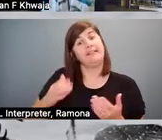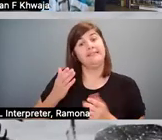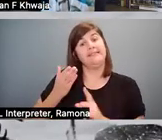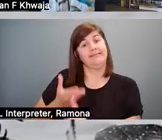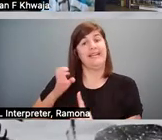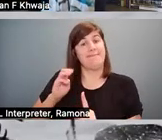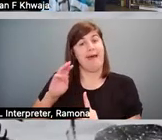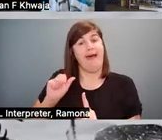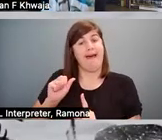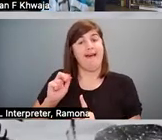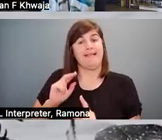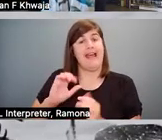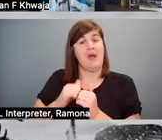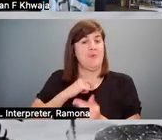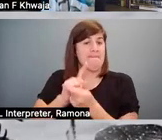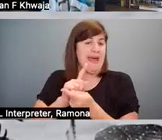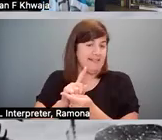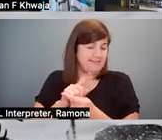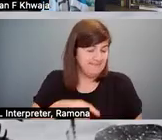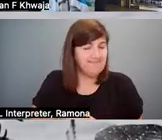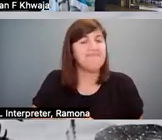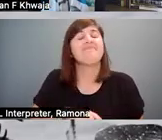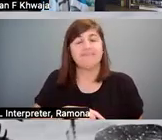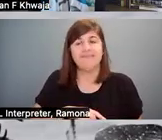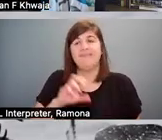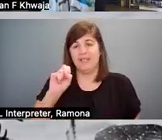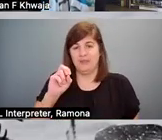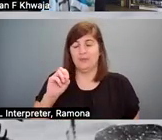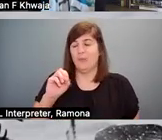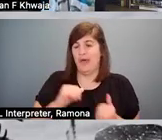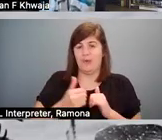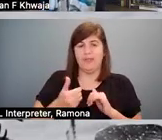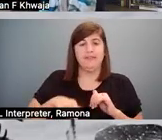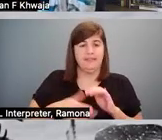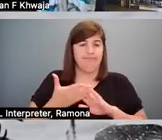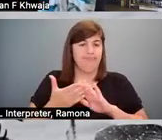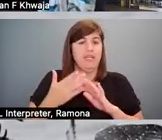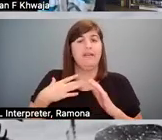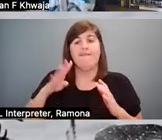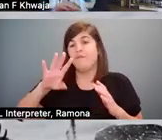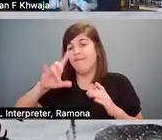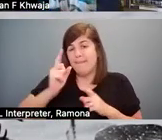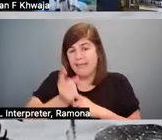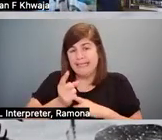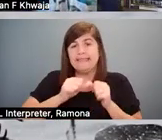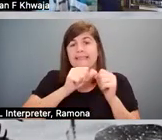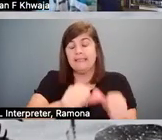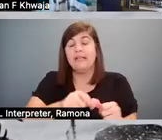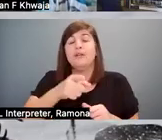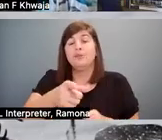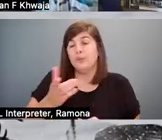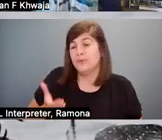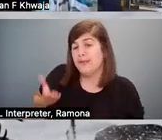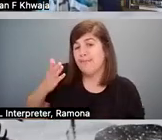that's how we came to be today. So, okay, here's how this is going to work. We're going to be here together for 45 minutes. You submit all